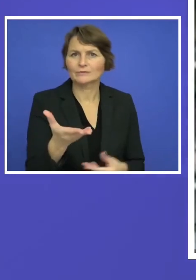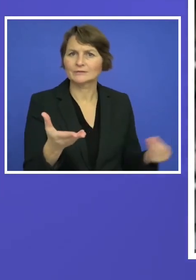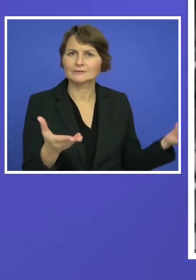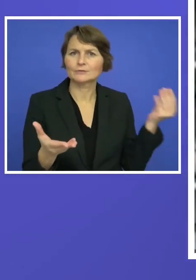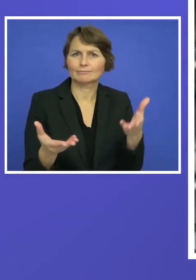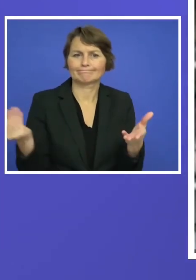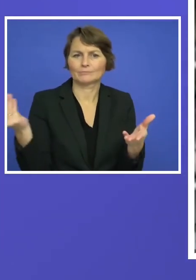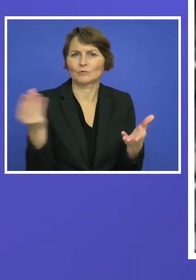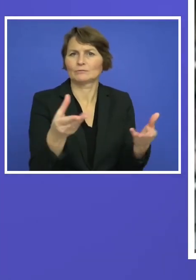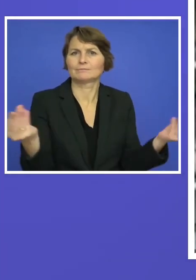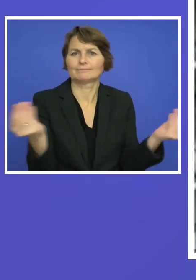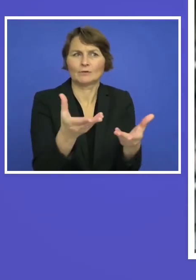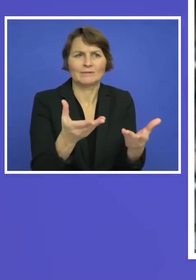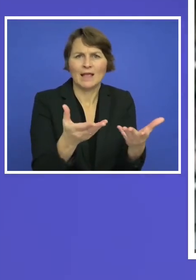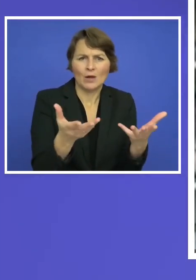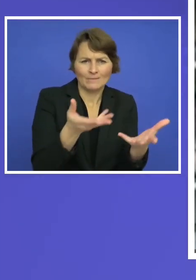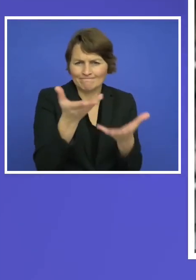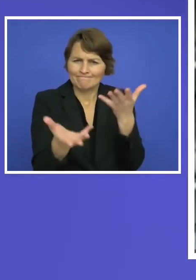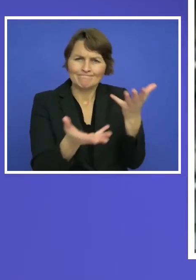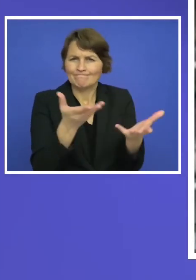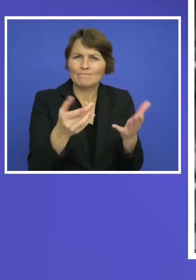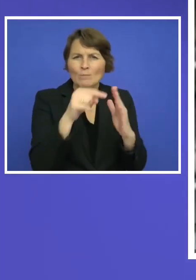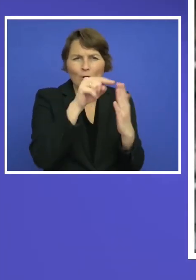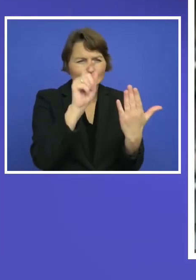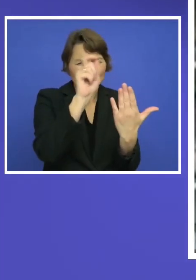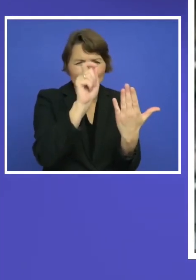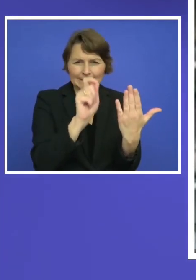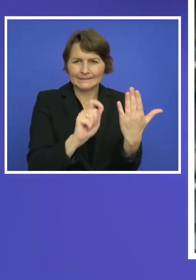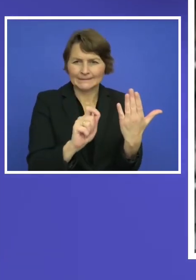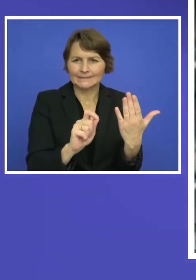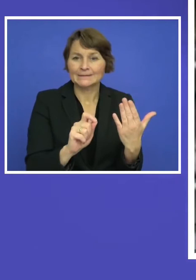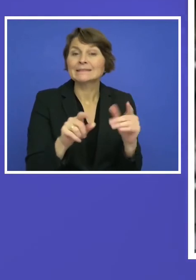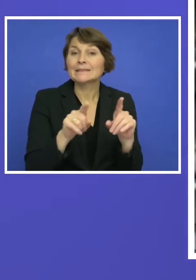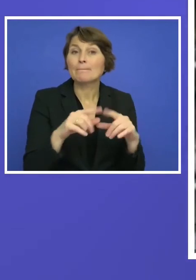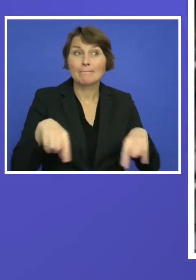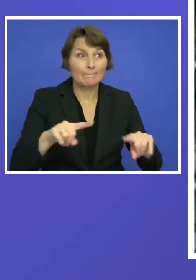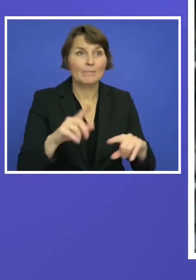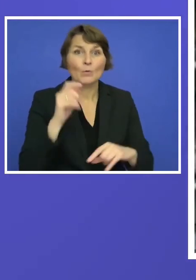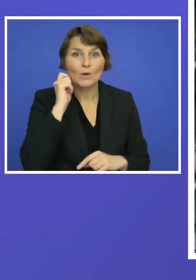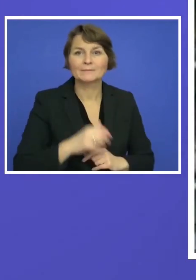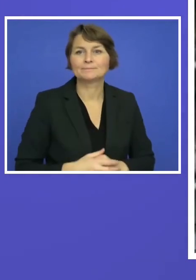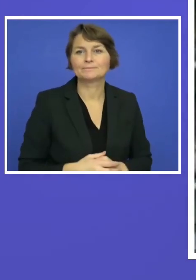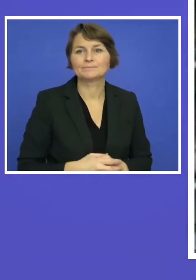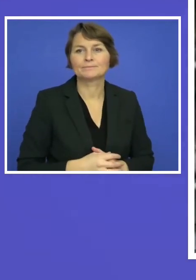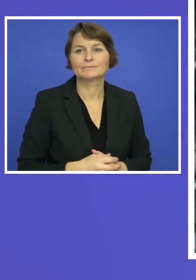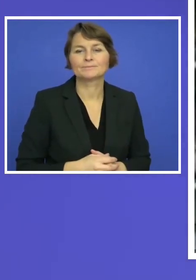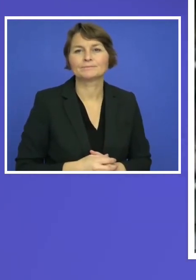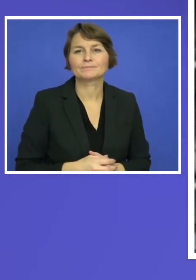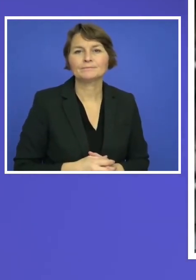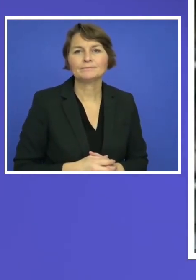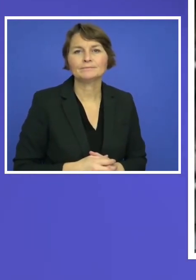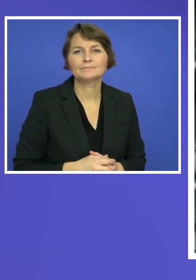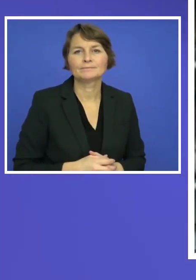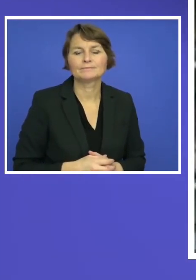created and shaped. The same is for women. A lot of my colleagues that have